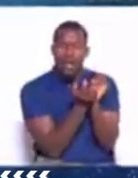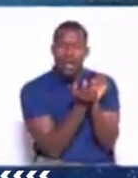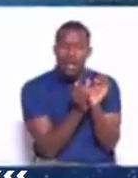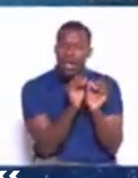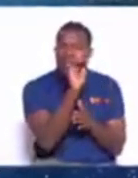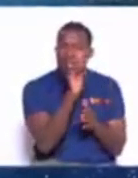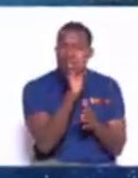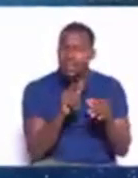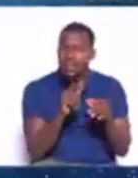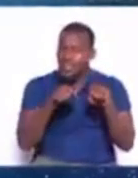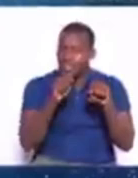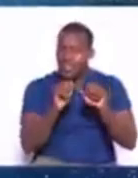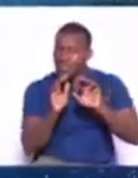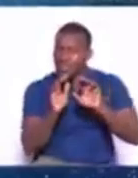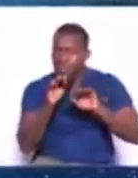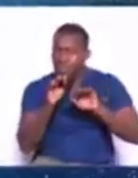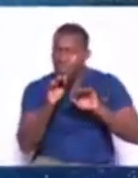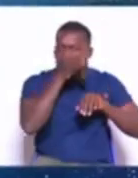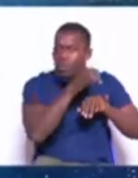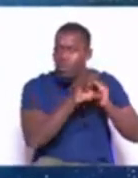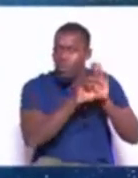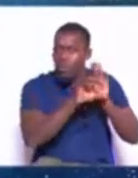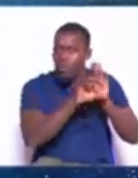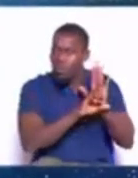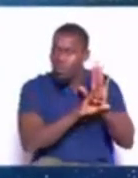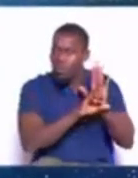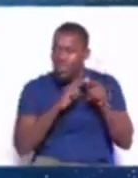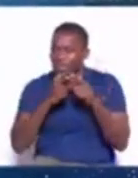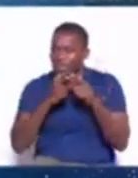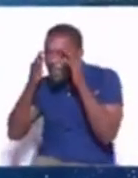law? Does our faith make the law of non-effect?